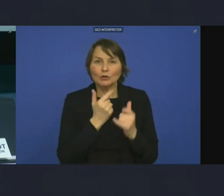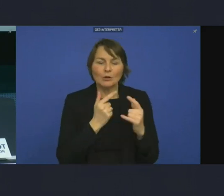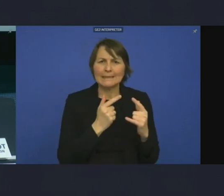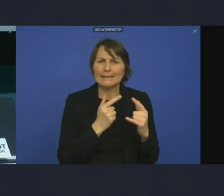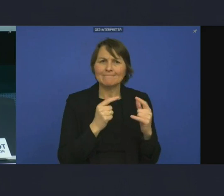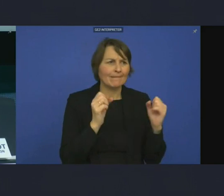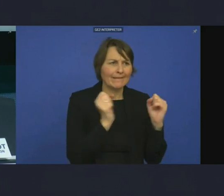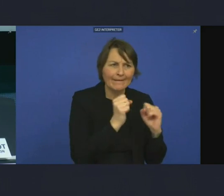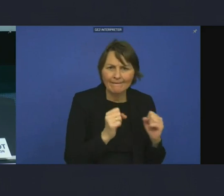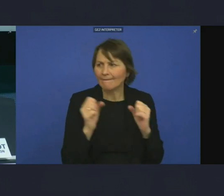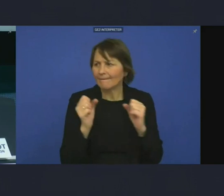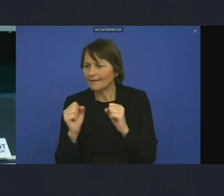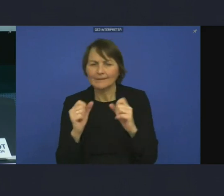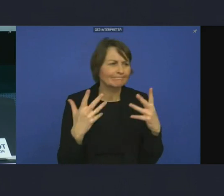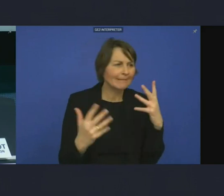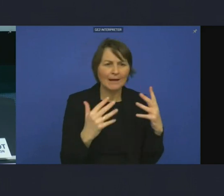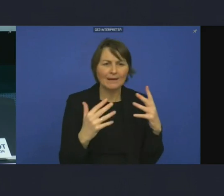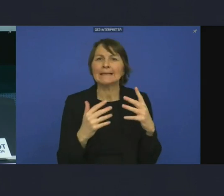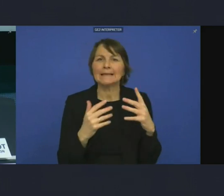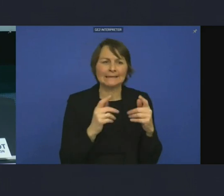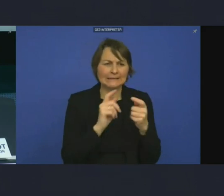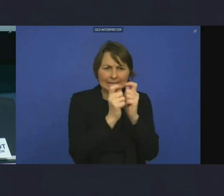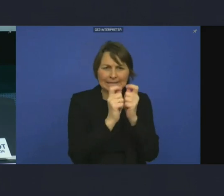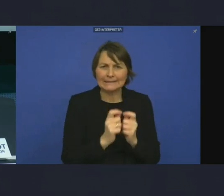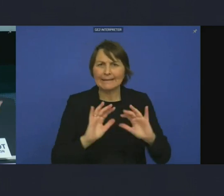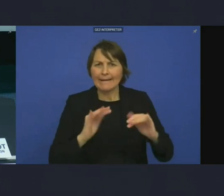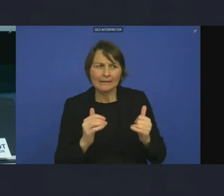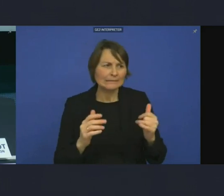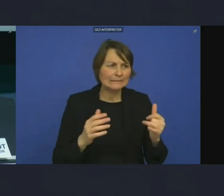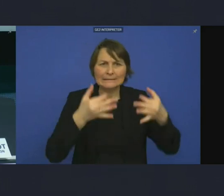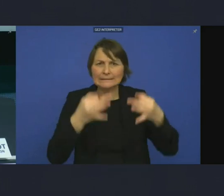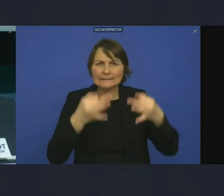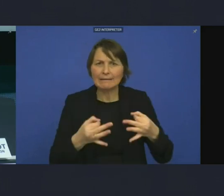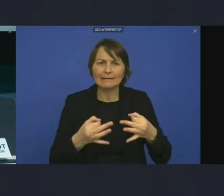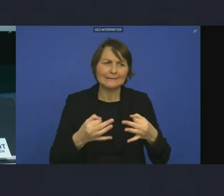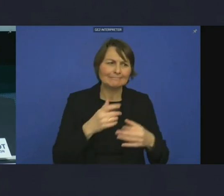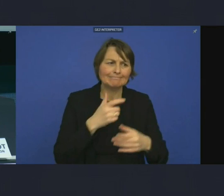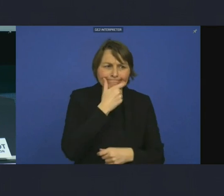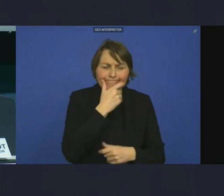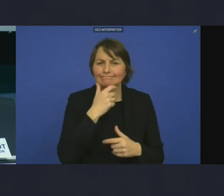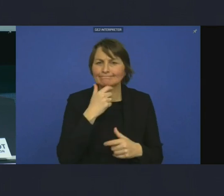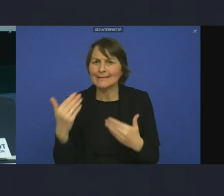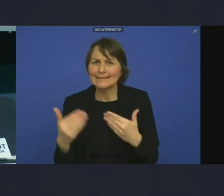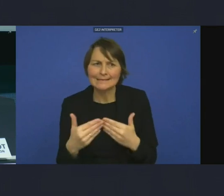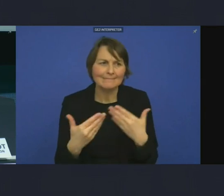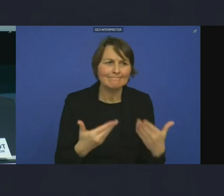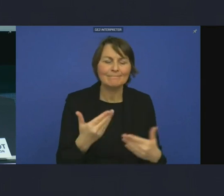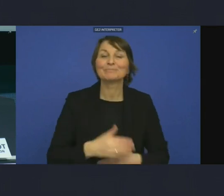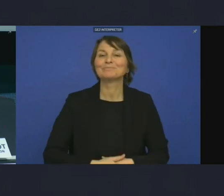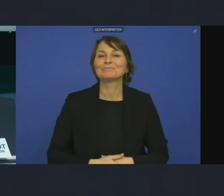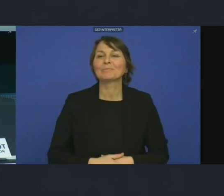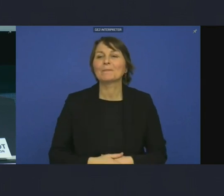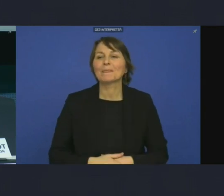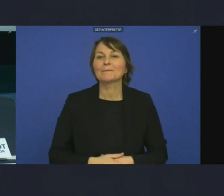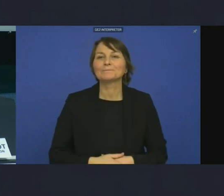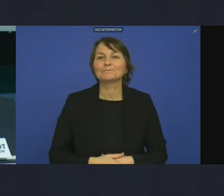and sometimes take difficult decisions. But we look forward to hearing your story. Now I turn to my right, and there